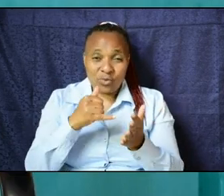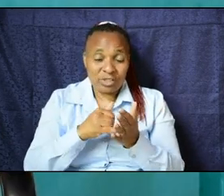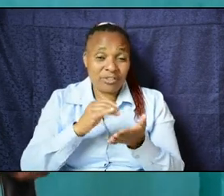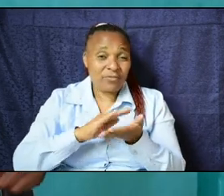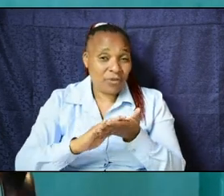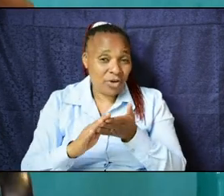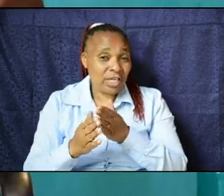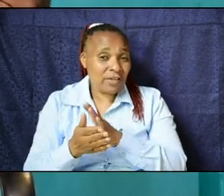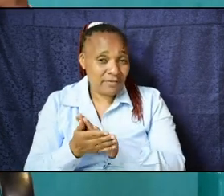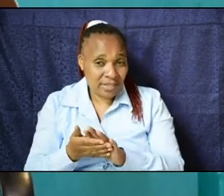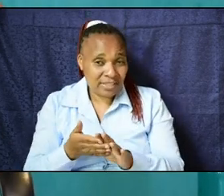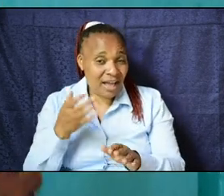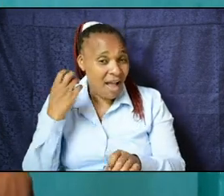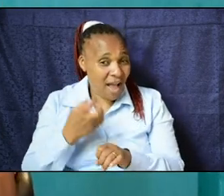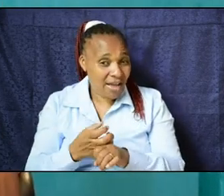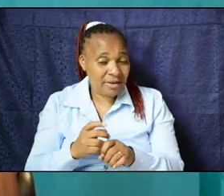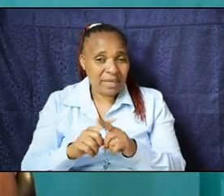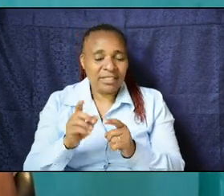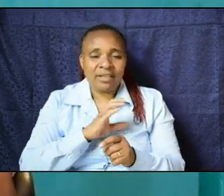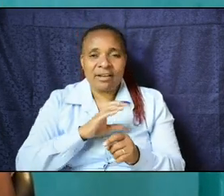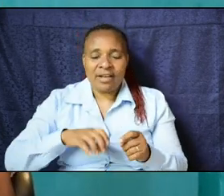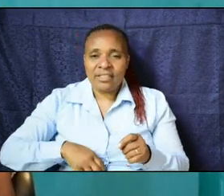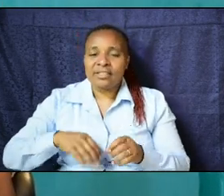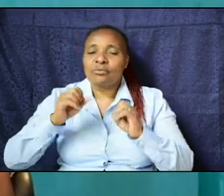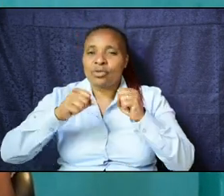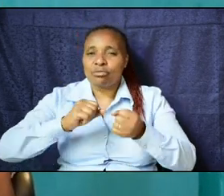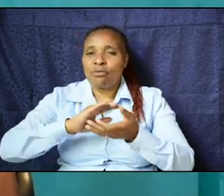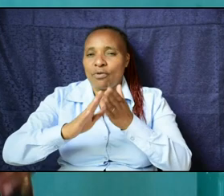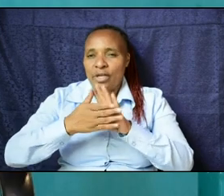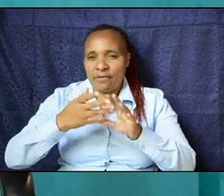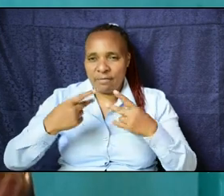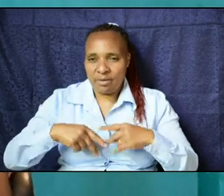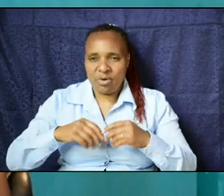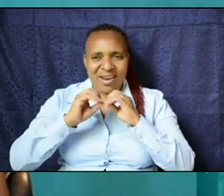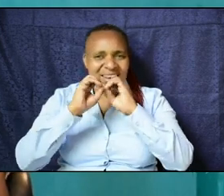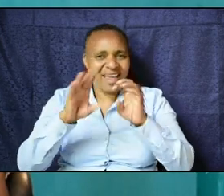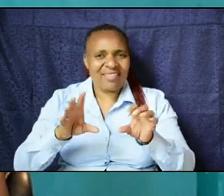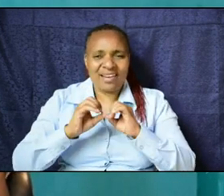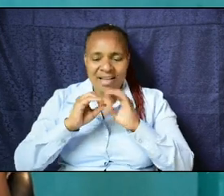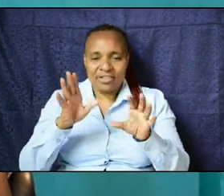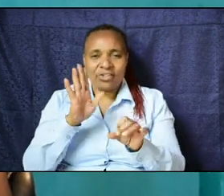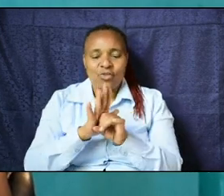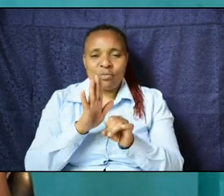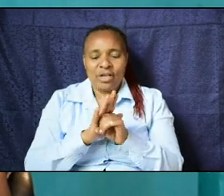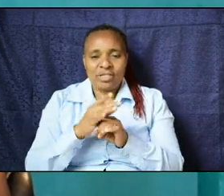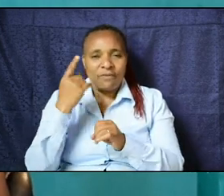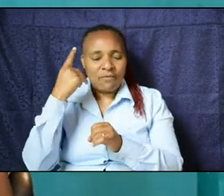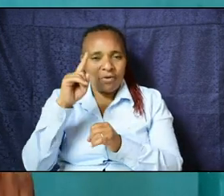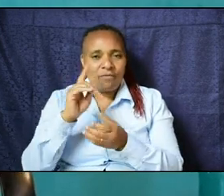forgiveness. It's a hard thing to do, but with Christ, we are able to forgive people. So nothing is Amen. Too much to forgive.